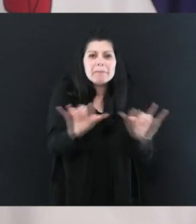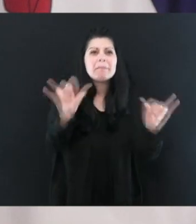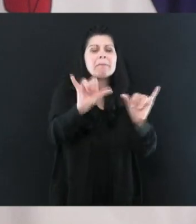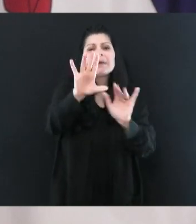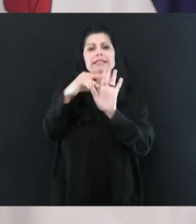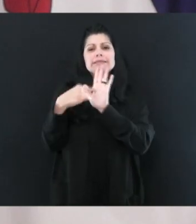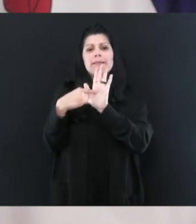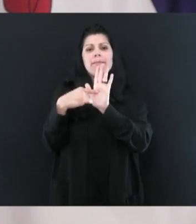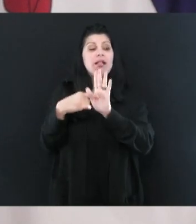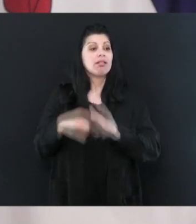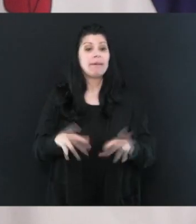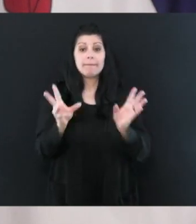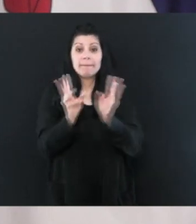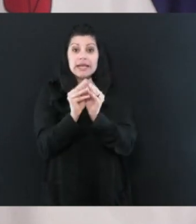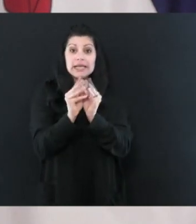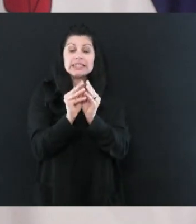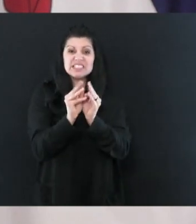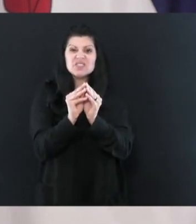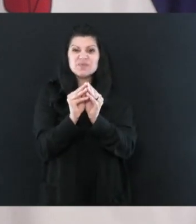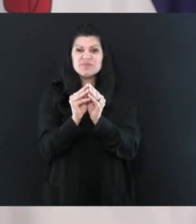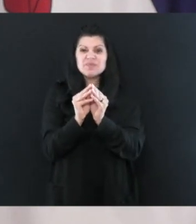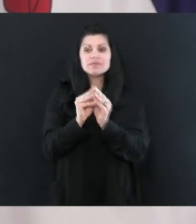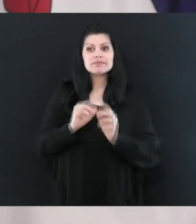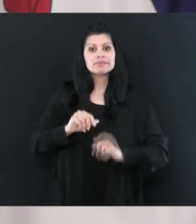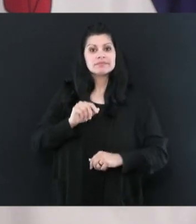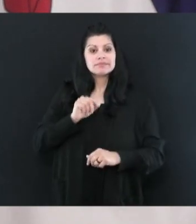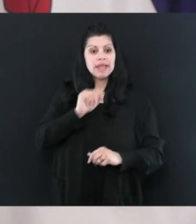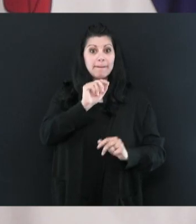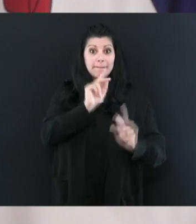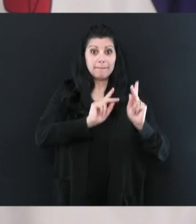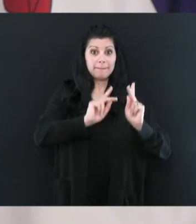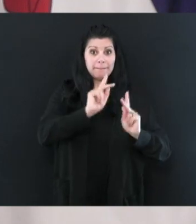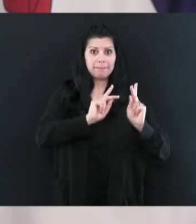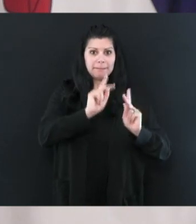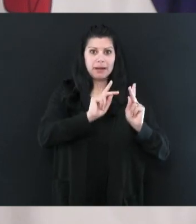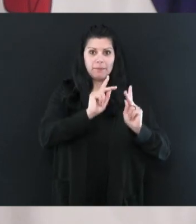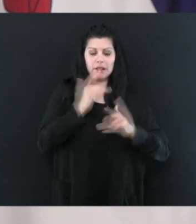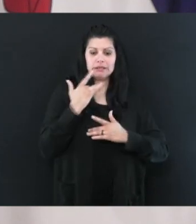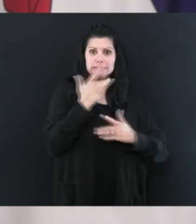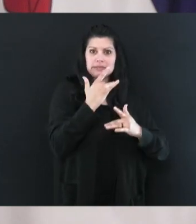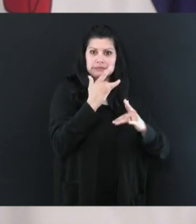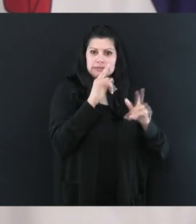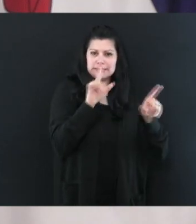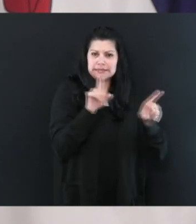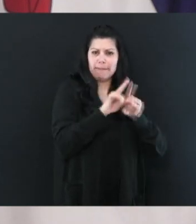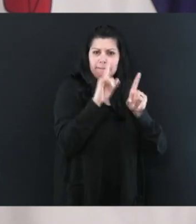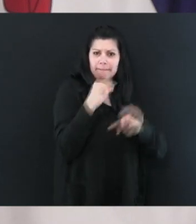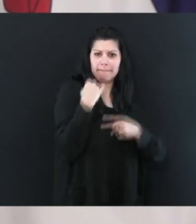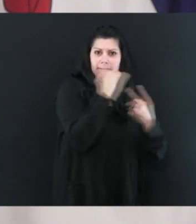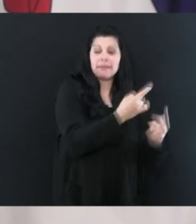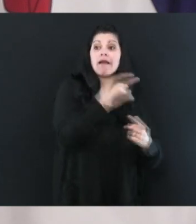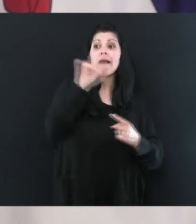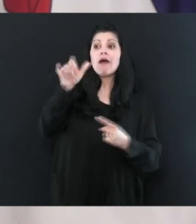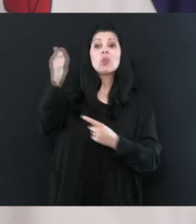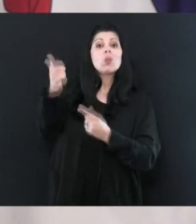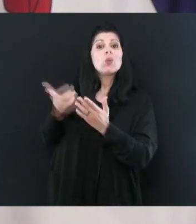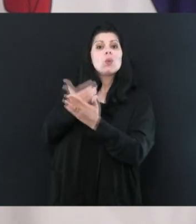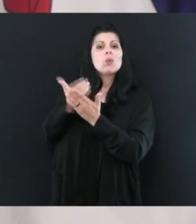with people that weren't normally around me all the time. Of course, everybody in the meeting